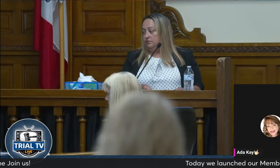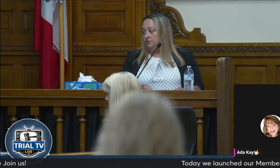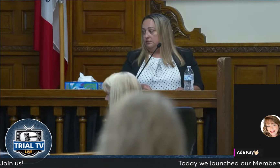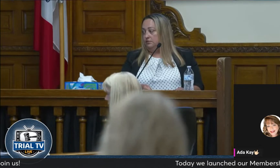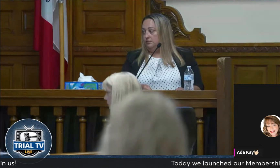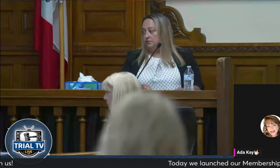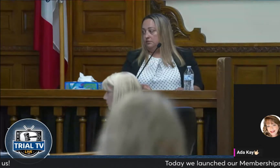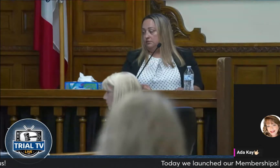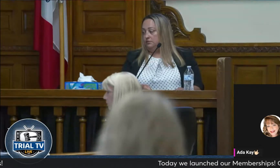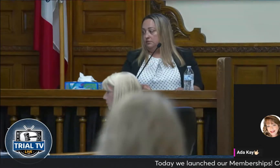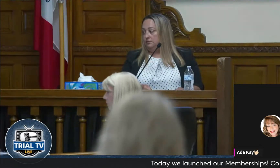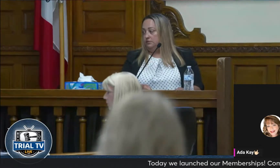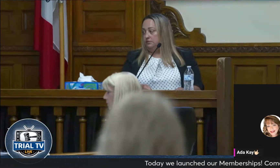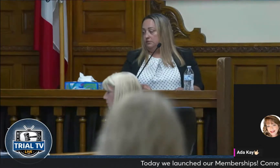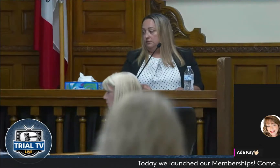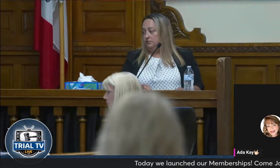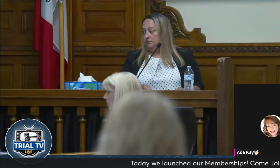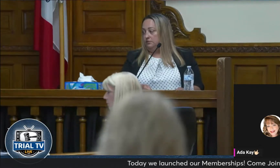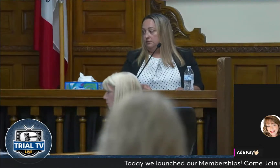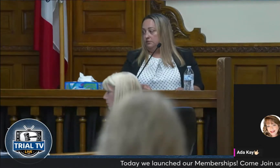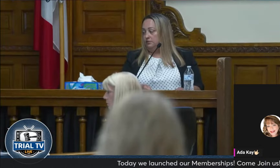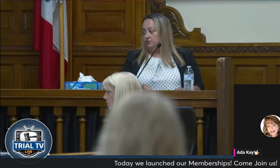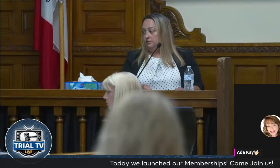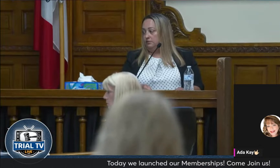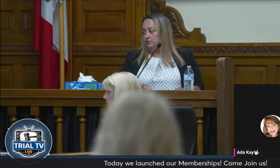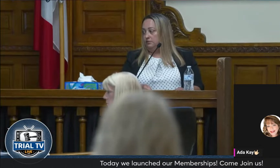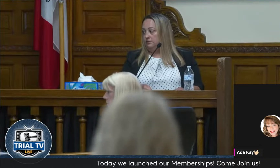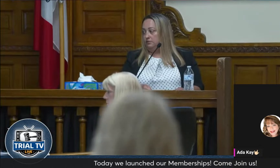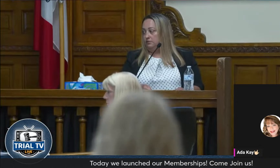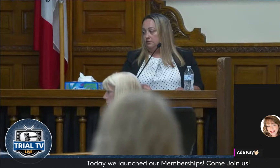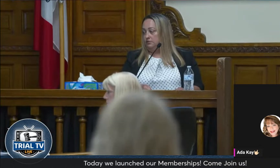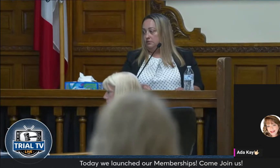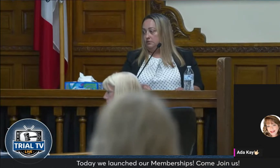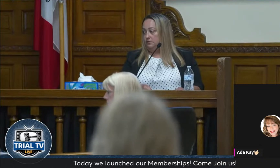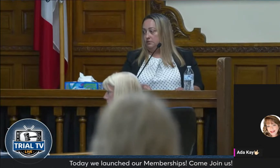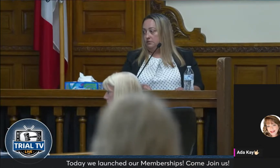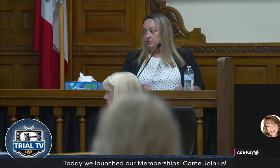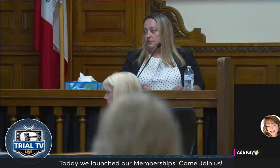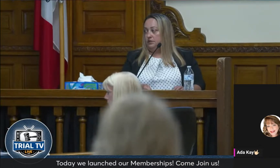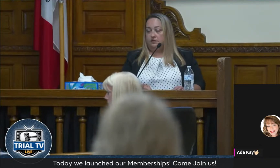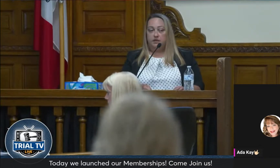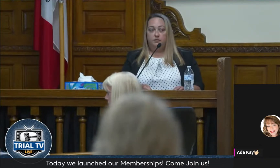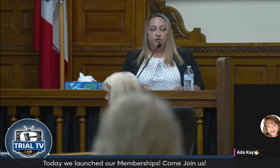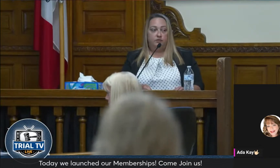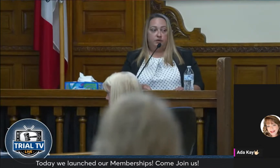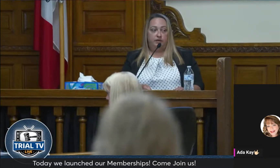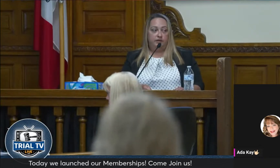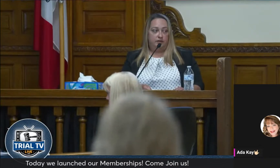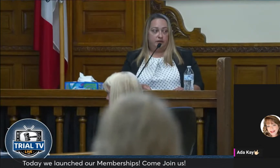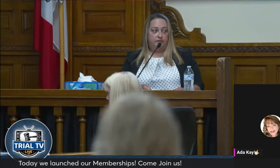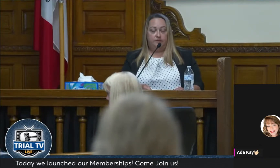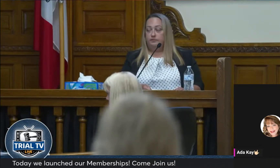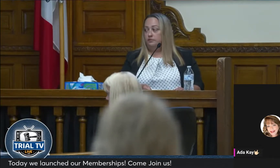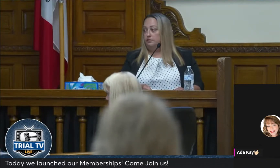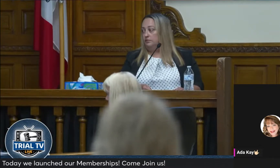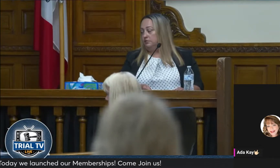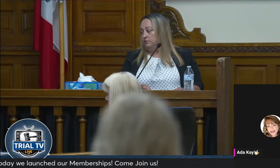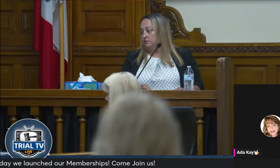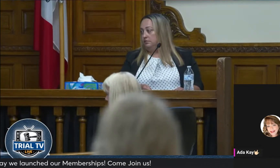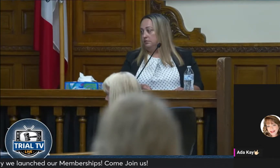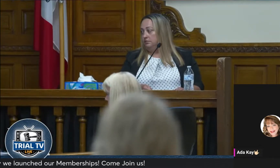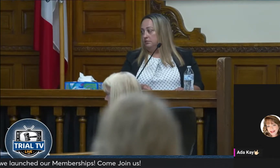Did you test to determine whether or not that was human or animal blood? 10.1, I did not.